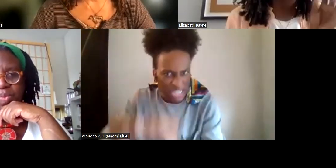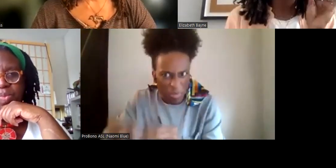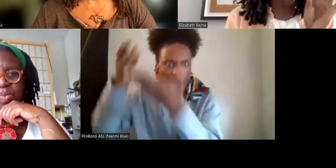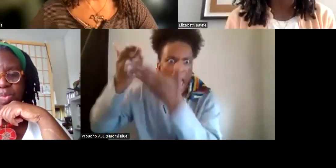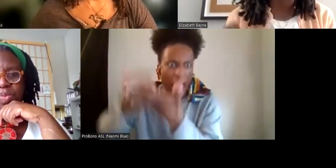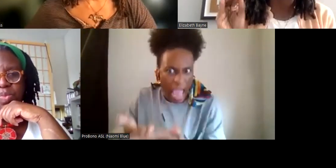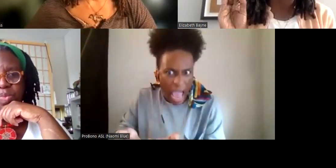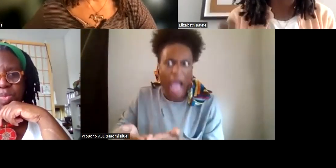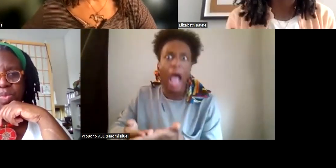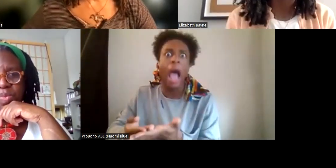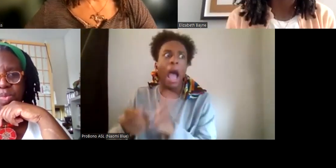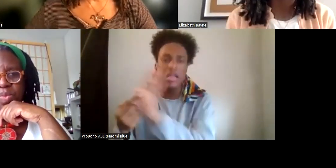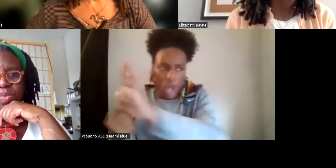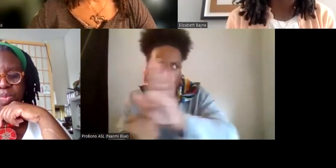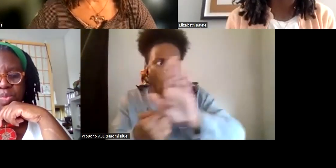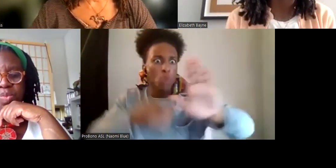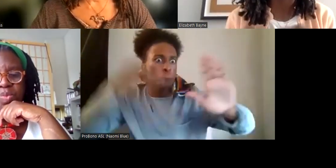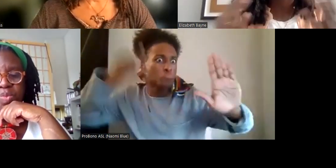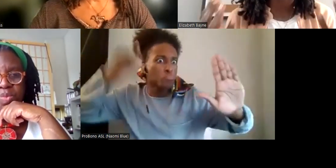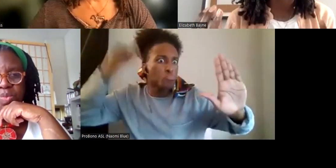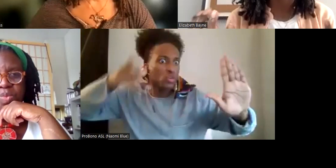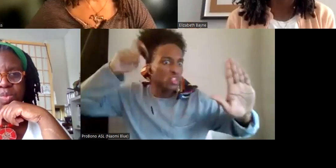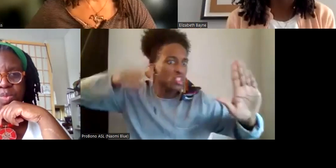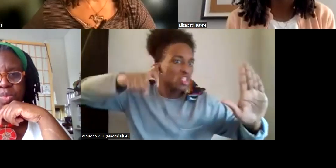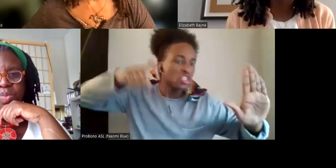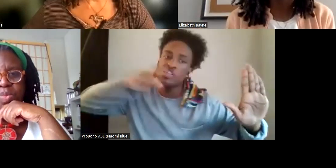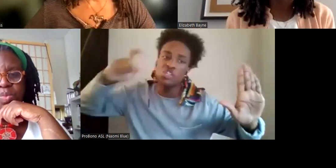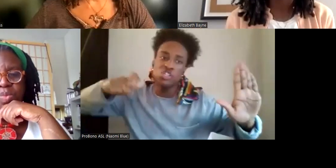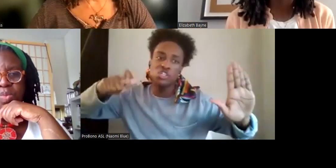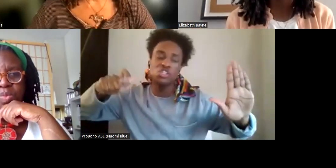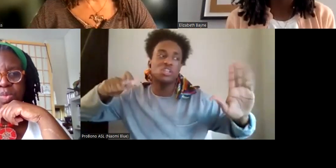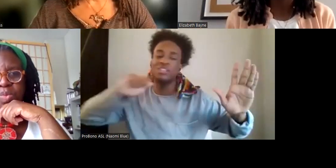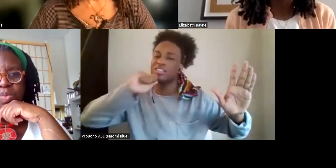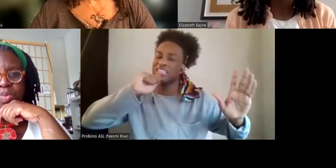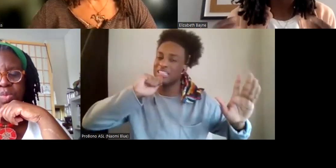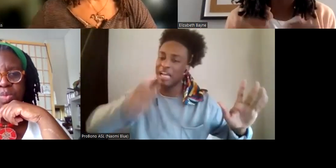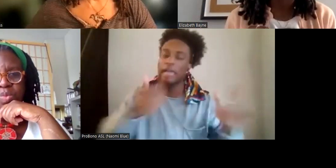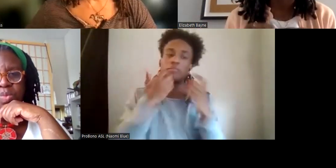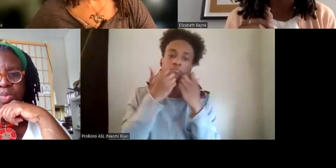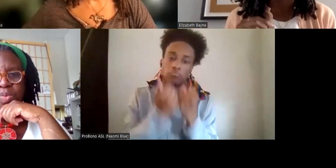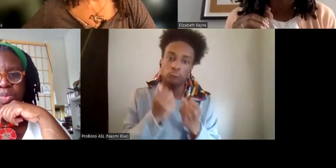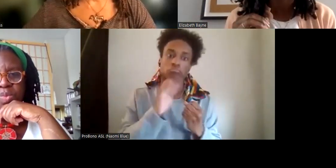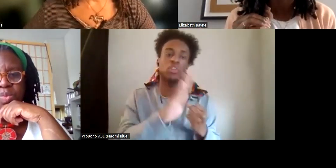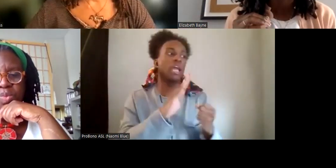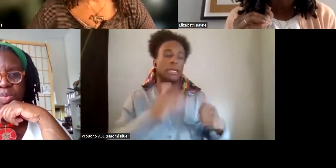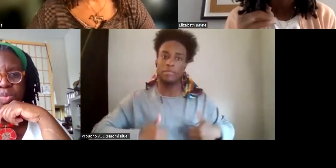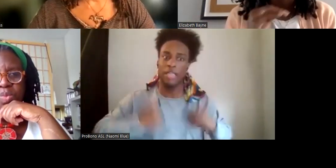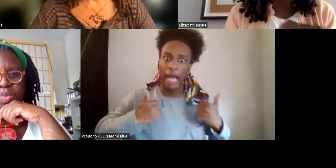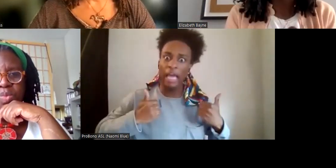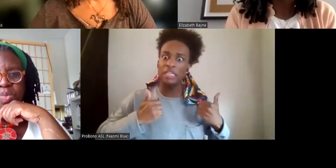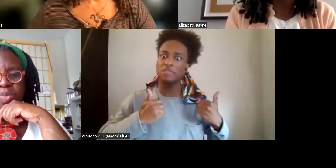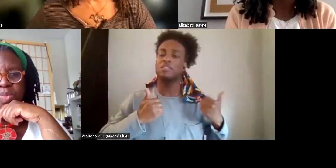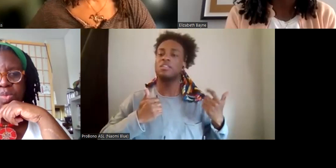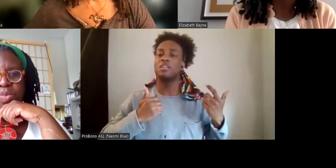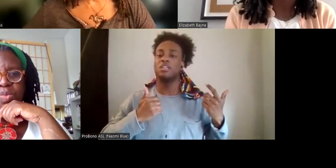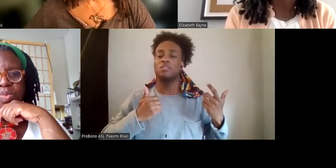people about what they should or should not be doing without really reflecting the reality of their lives. And I realized that at first